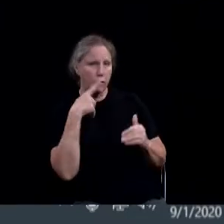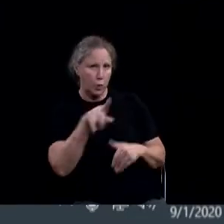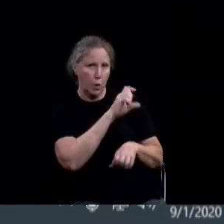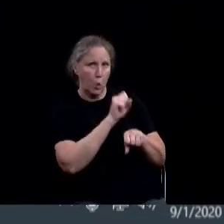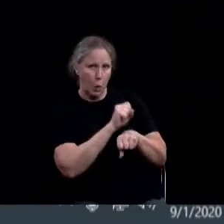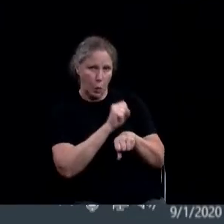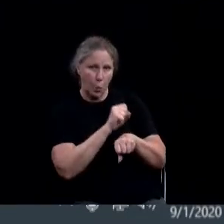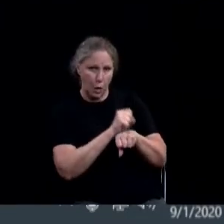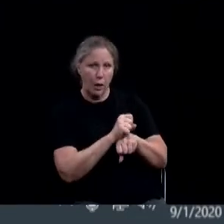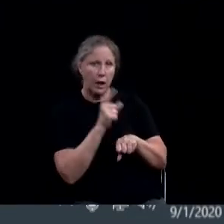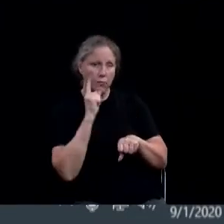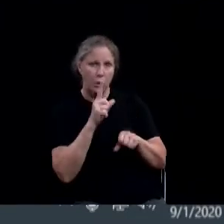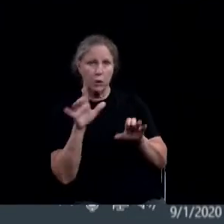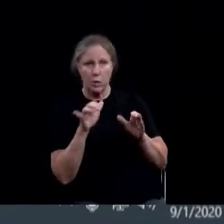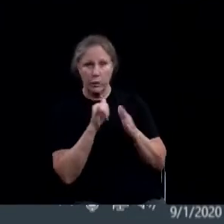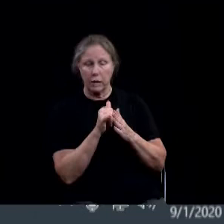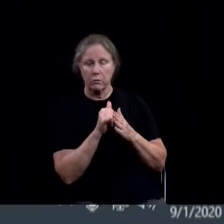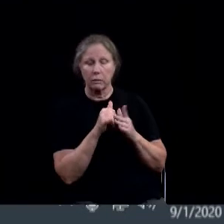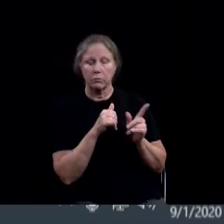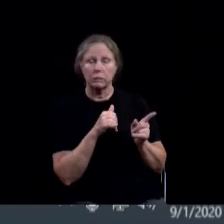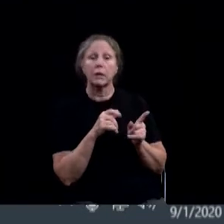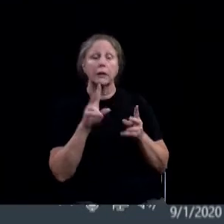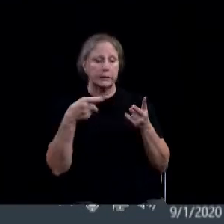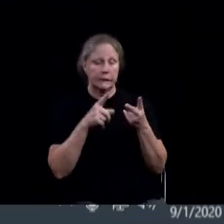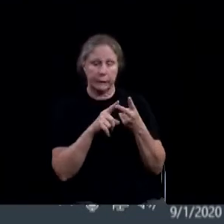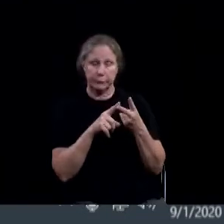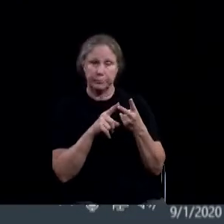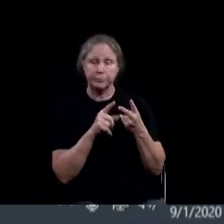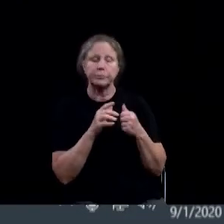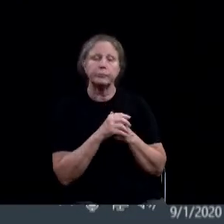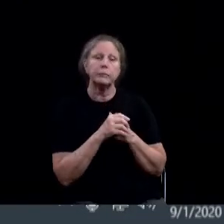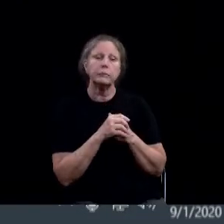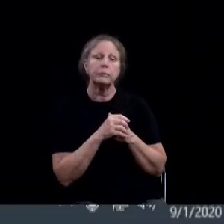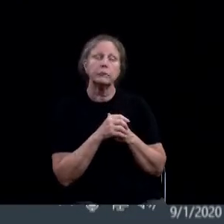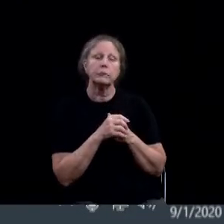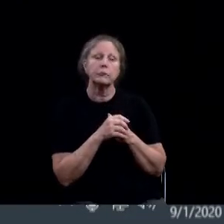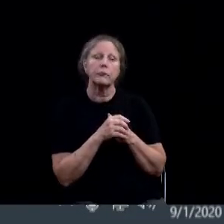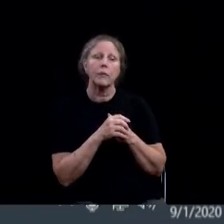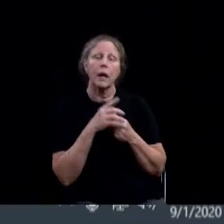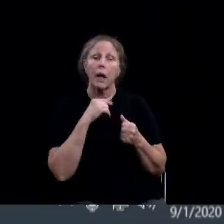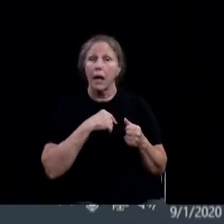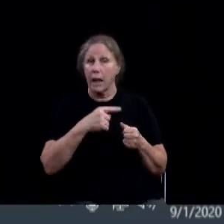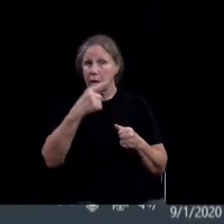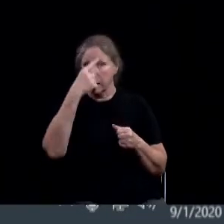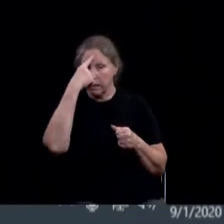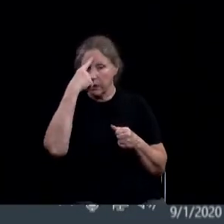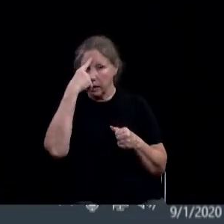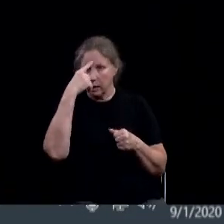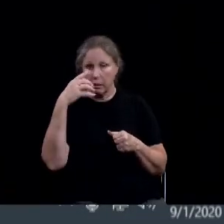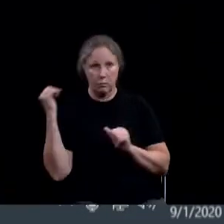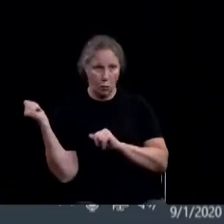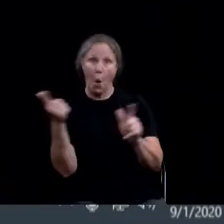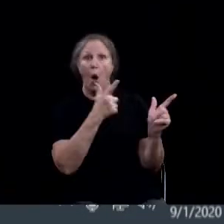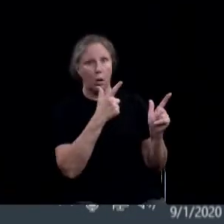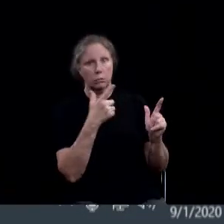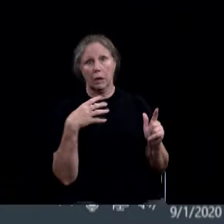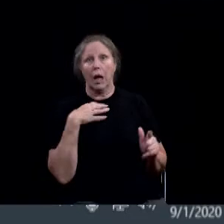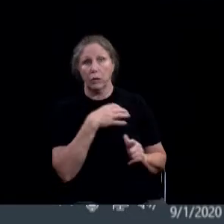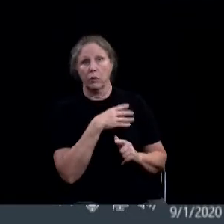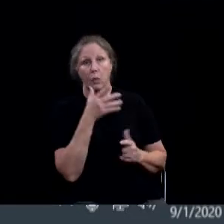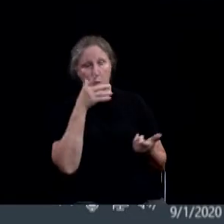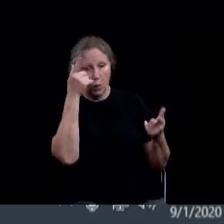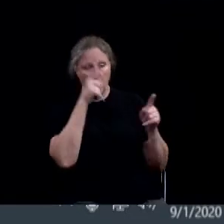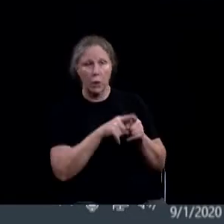Secondly, I think the rest of council would agree that our heart is to see all of these cases resolved, and